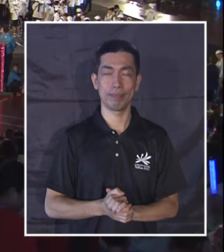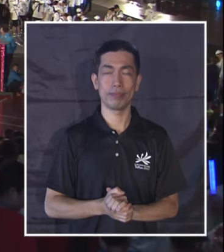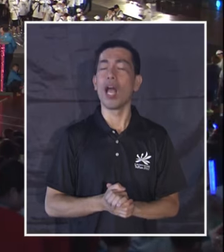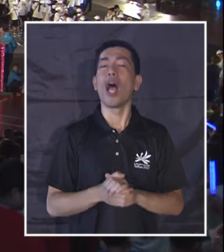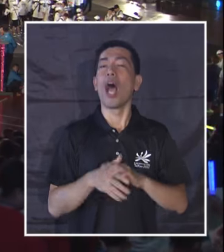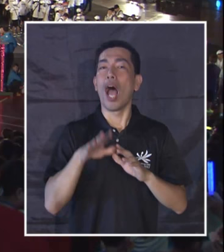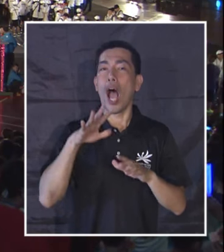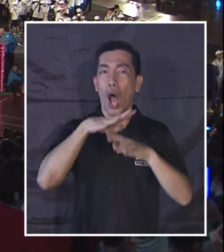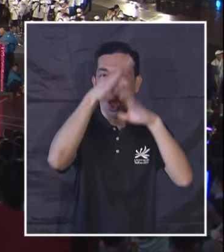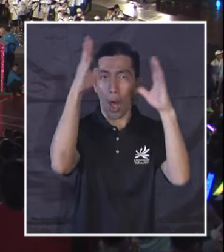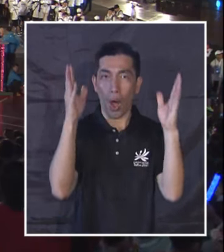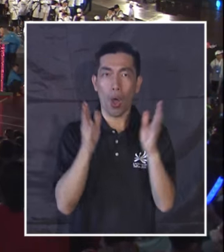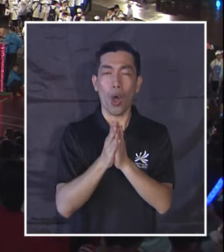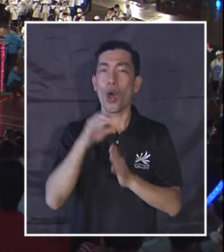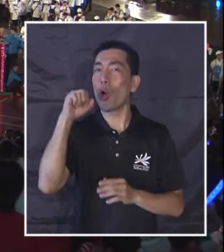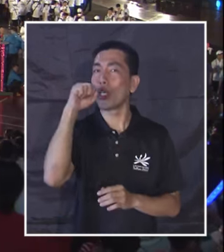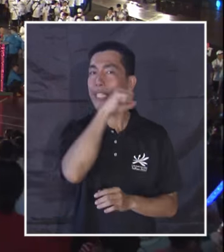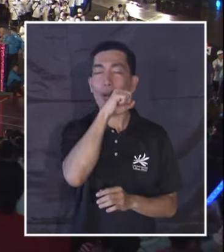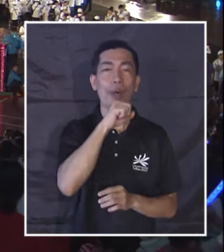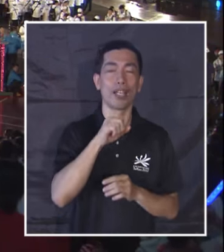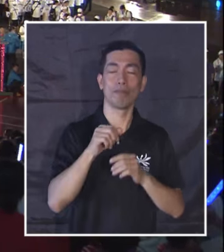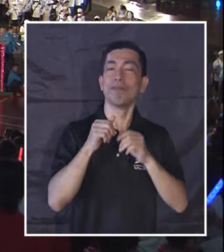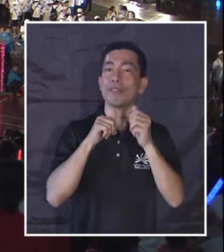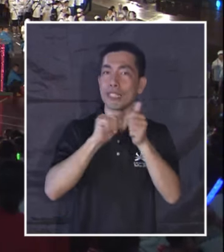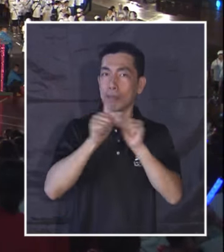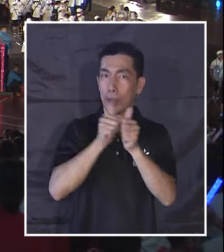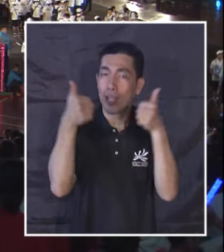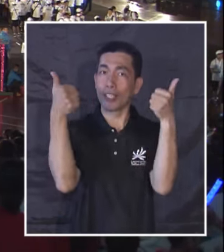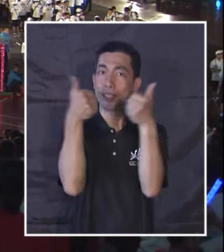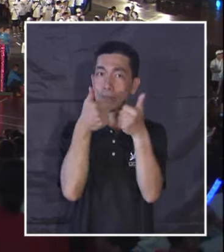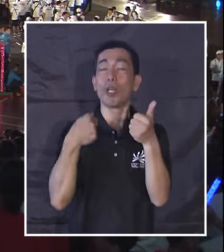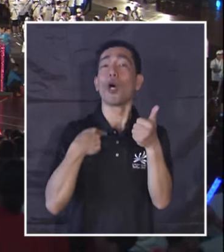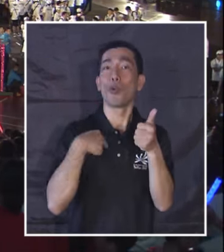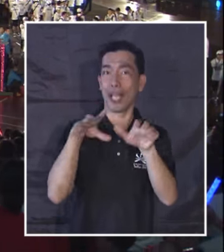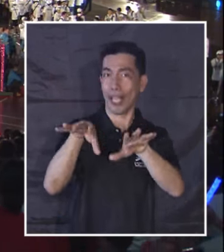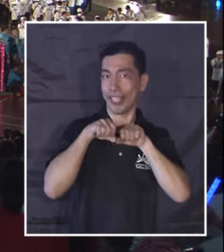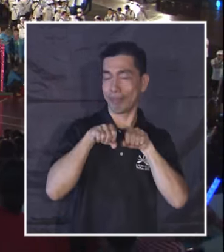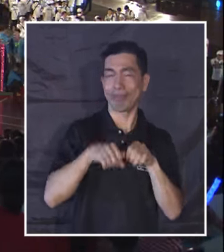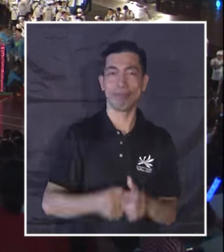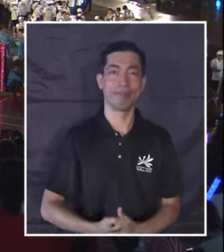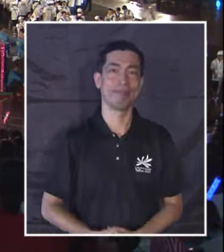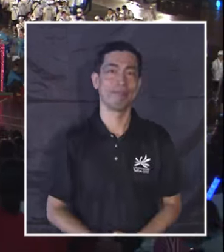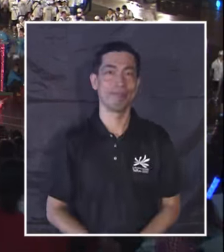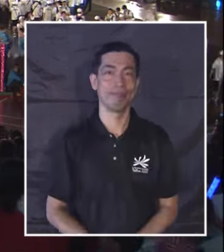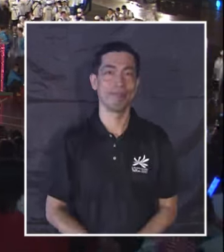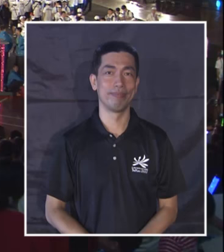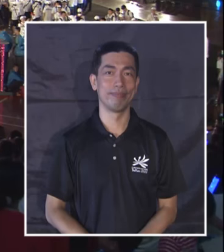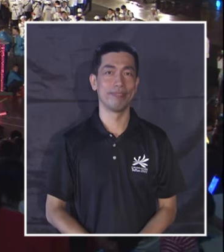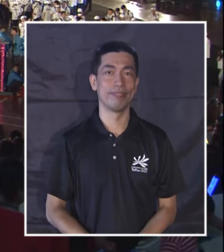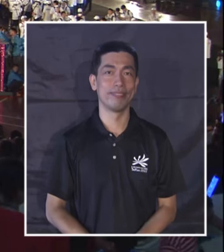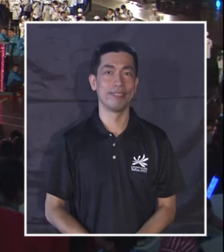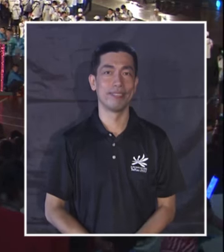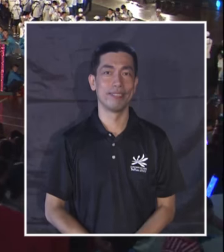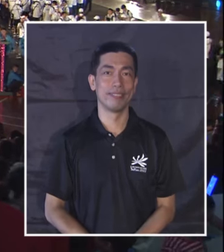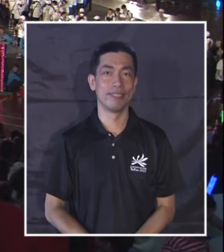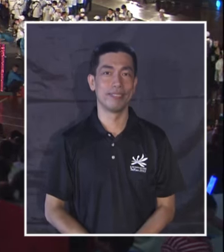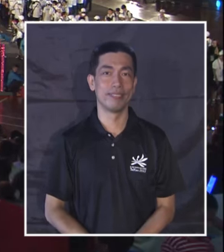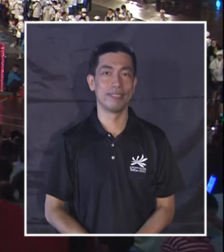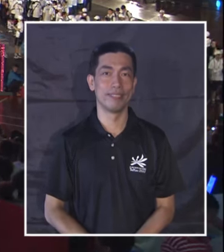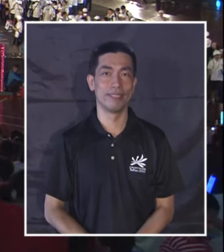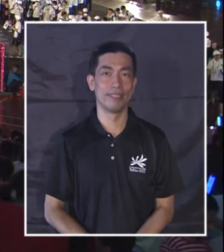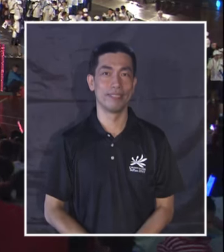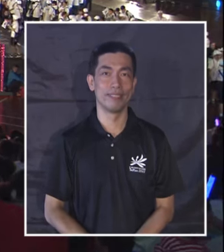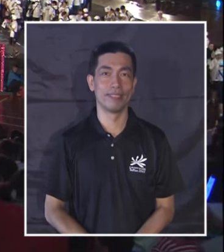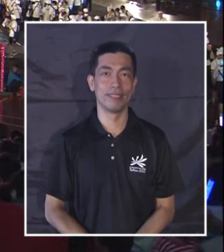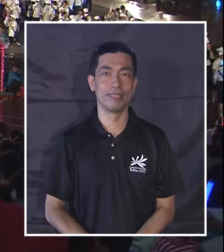I would also like to take the opportunity to thank the Ministry of Education. The